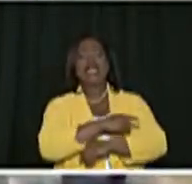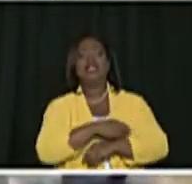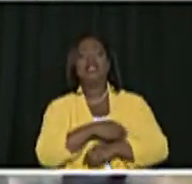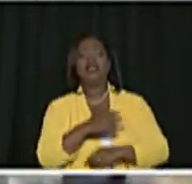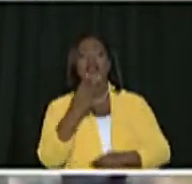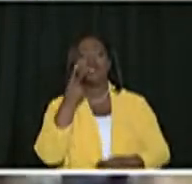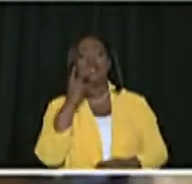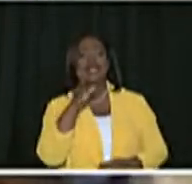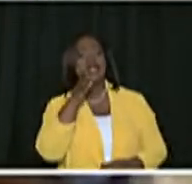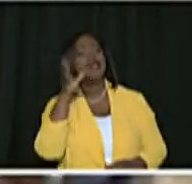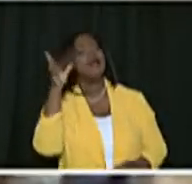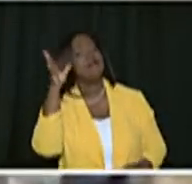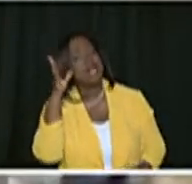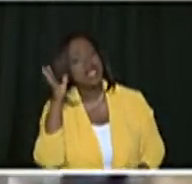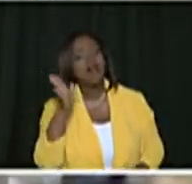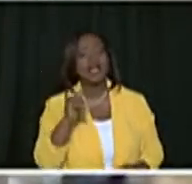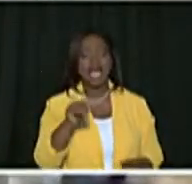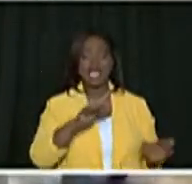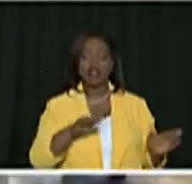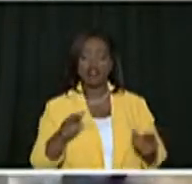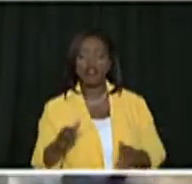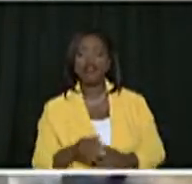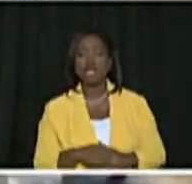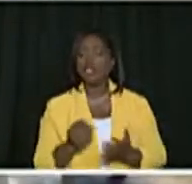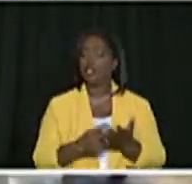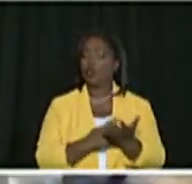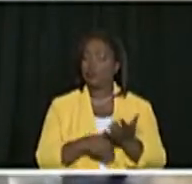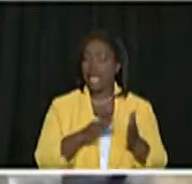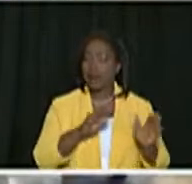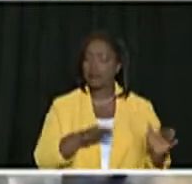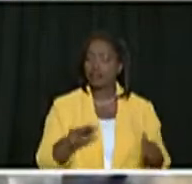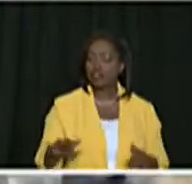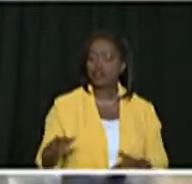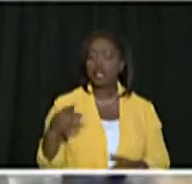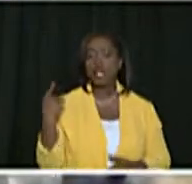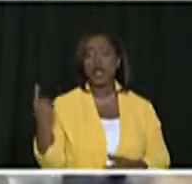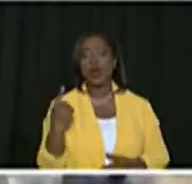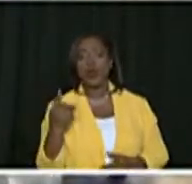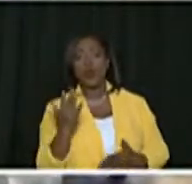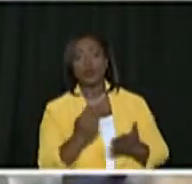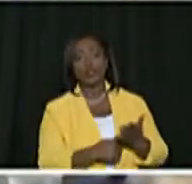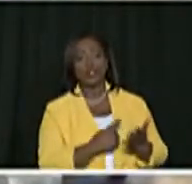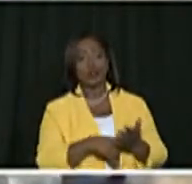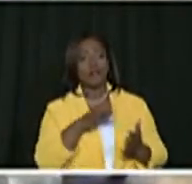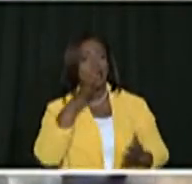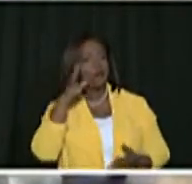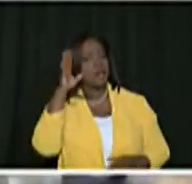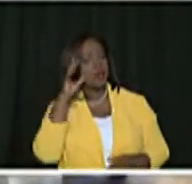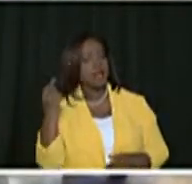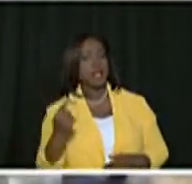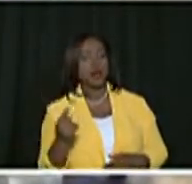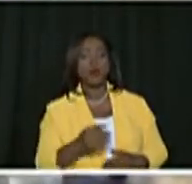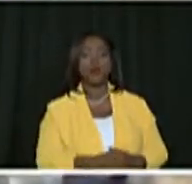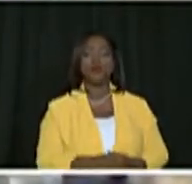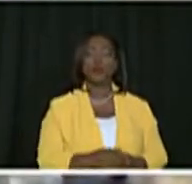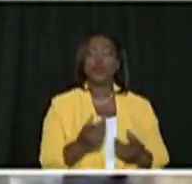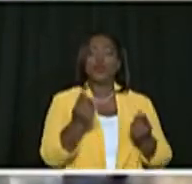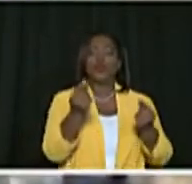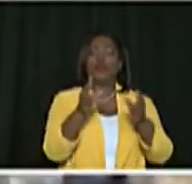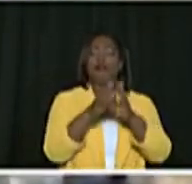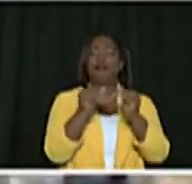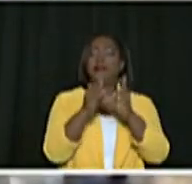children, sometimes children alone, sometimes parents alone, doing sessions, yes? to change a particular